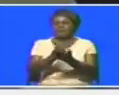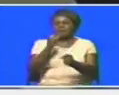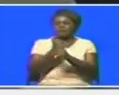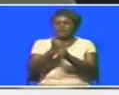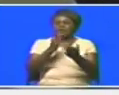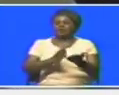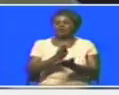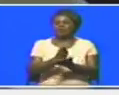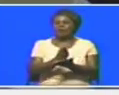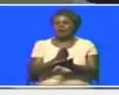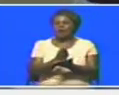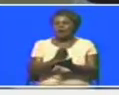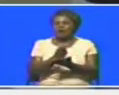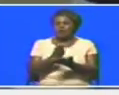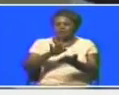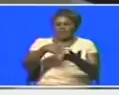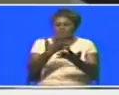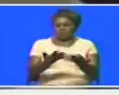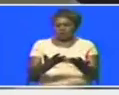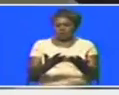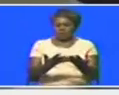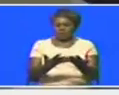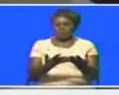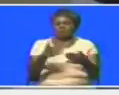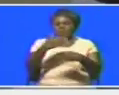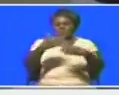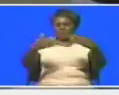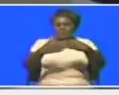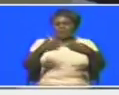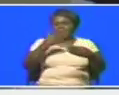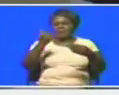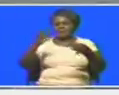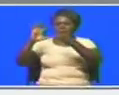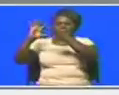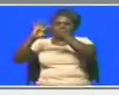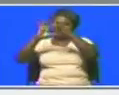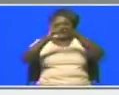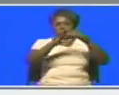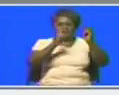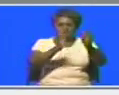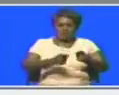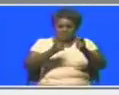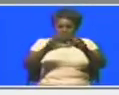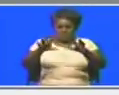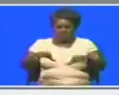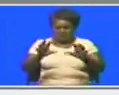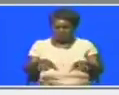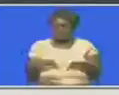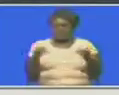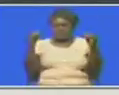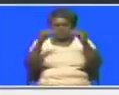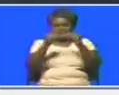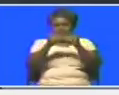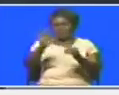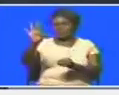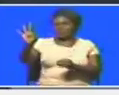that through their networks, we are able to then build a better linkage that links farmers to markets. Mkutano huu wa